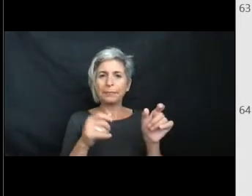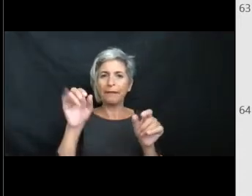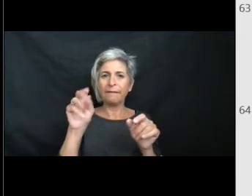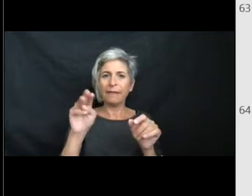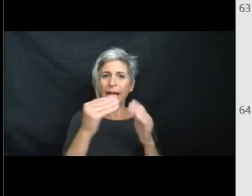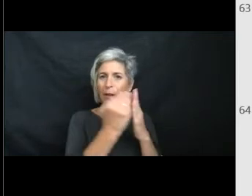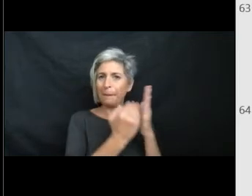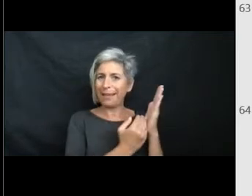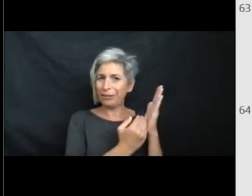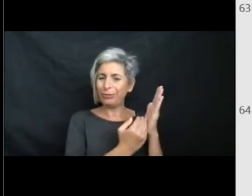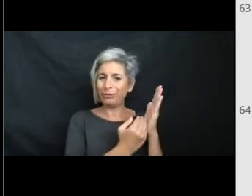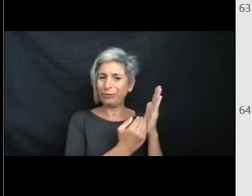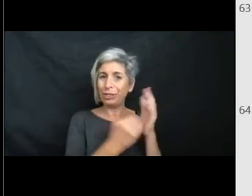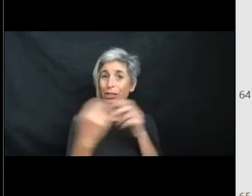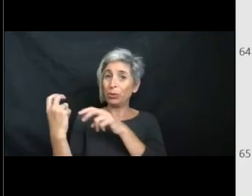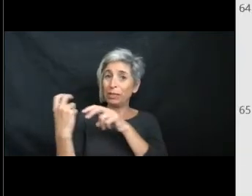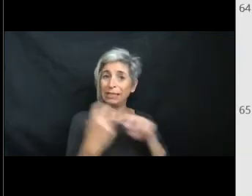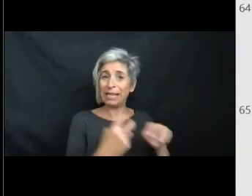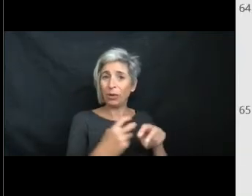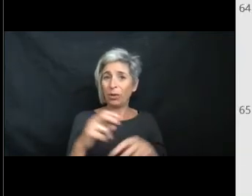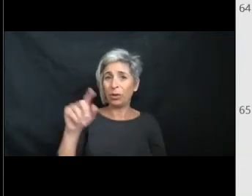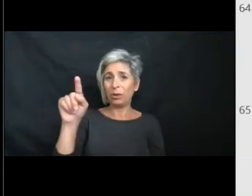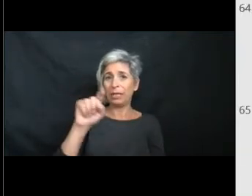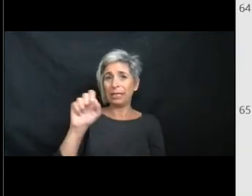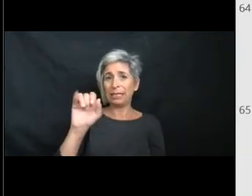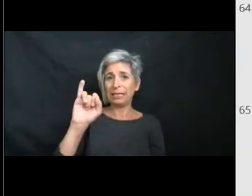can download that zip file there.